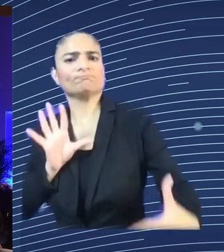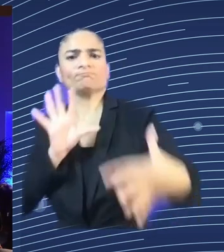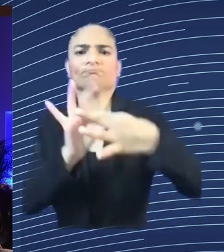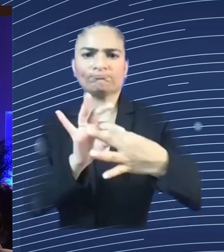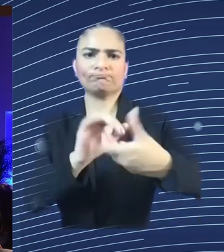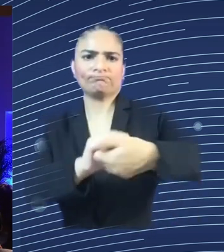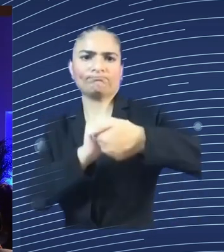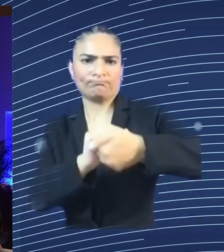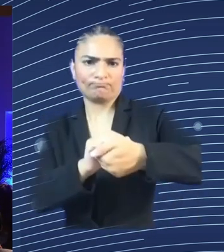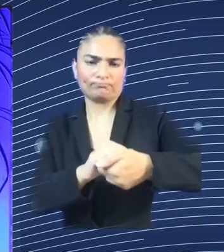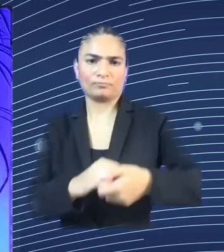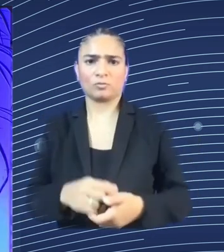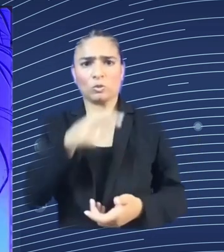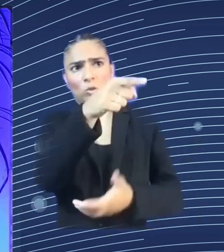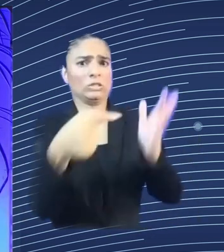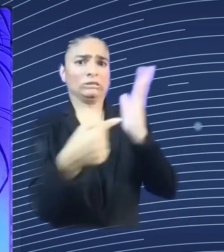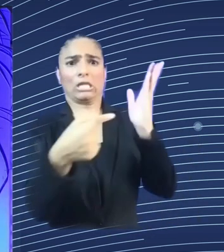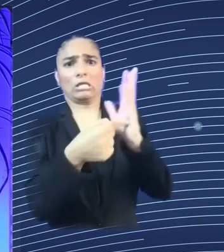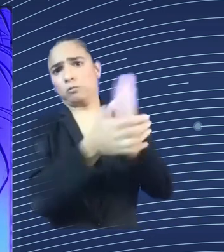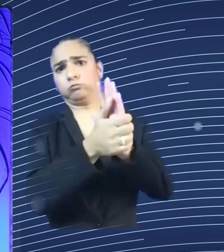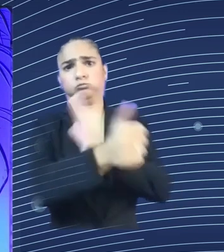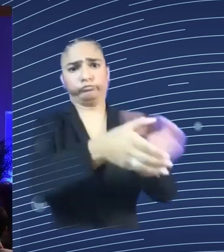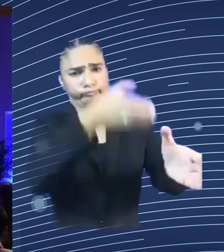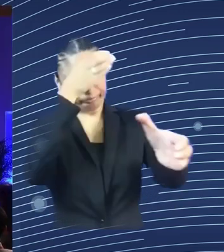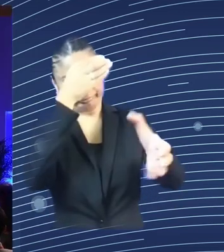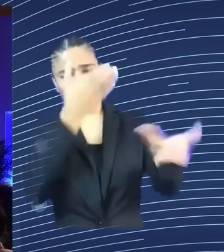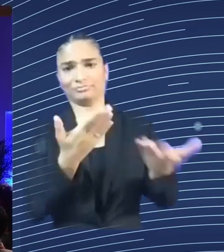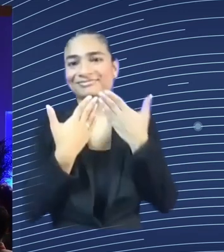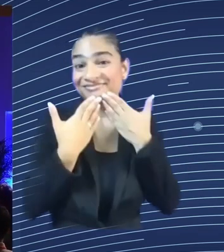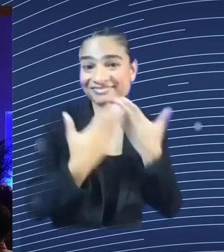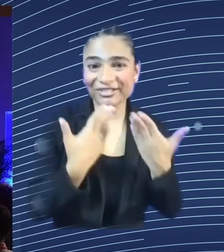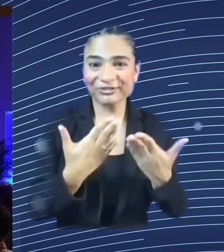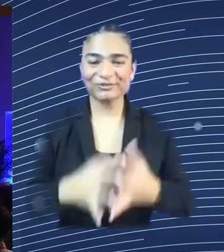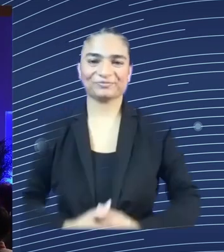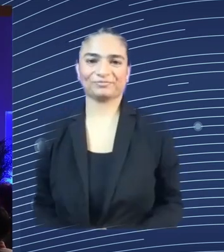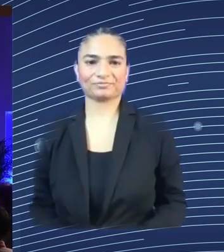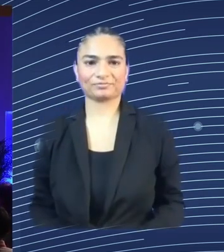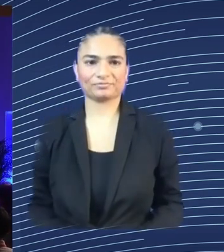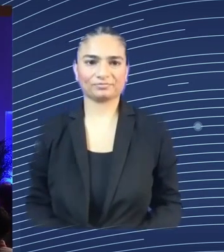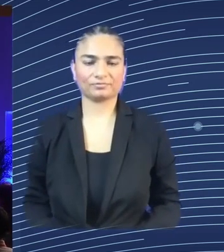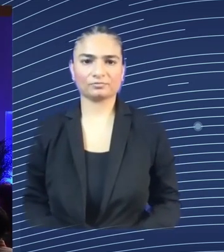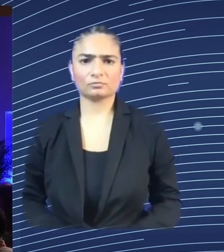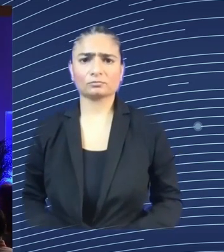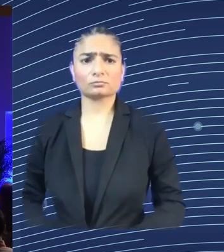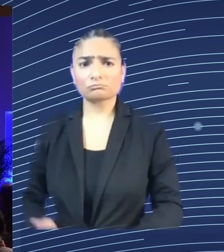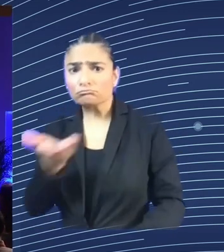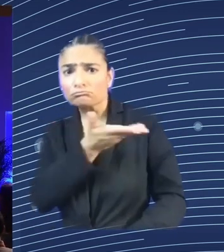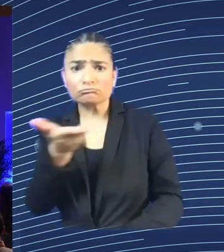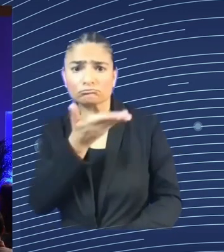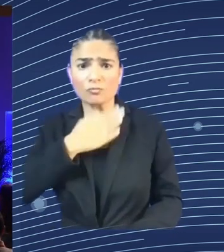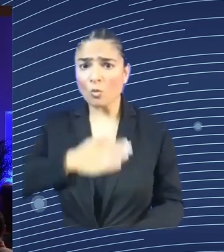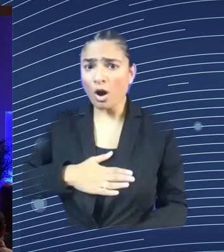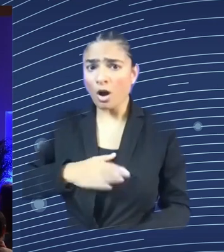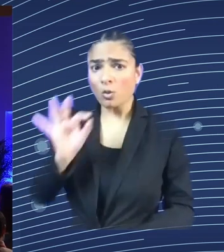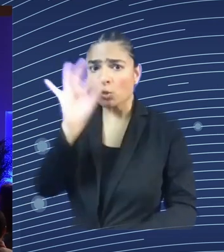you very much. Who wishes to respond to that one? I can go. Yes, briefly, please, so we can have a little more. So